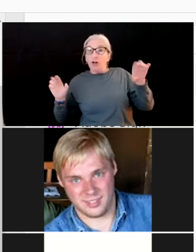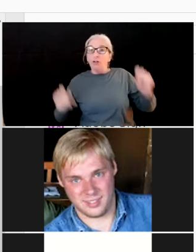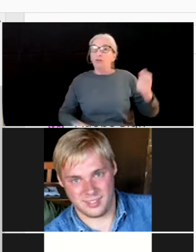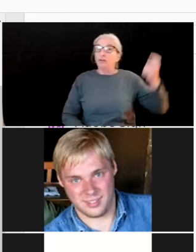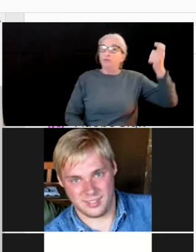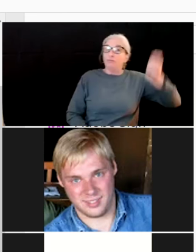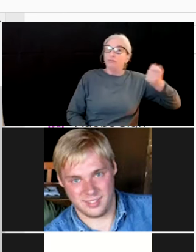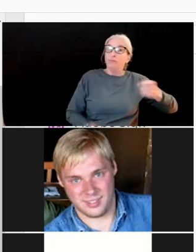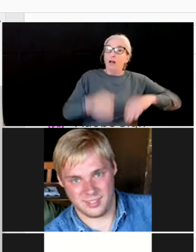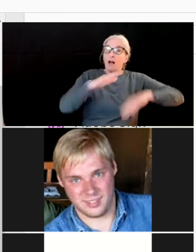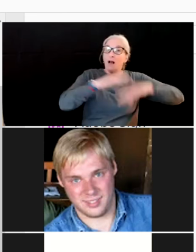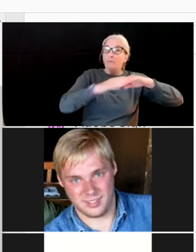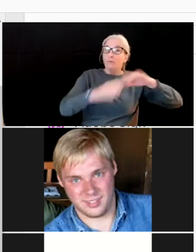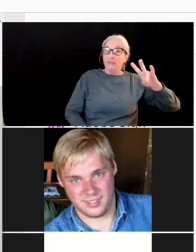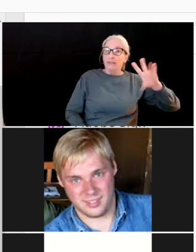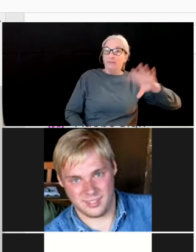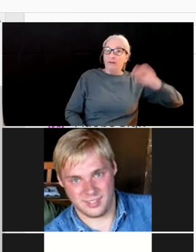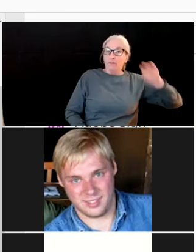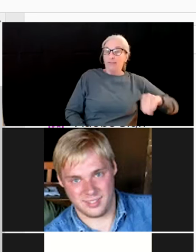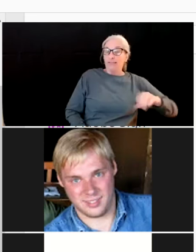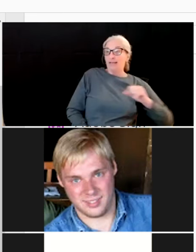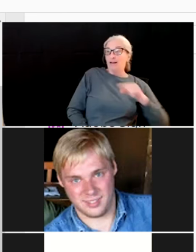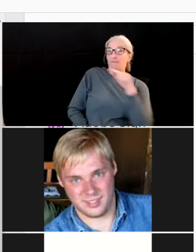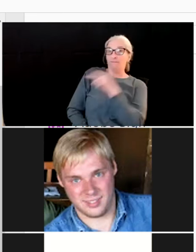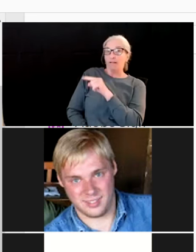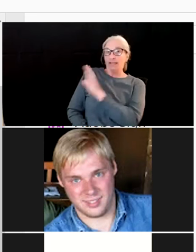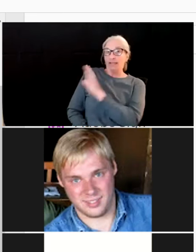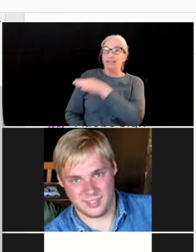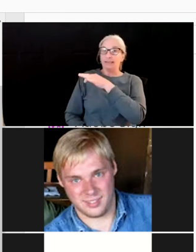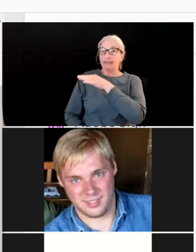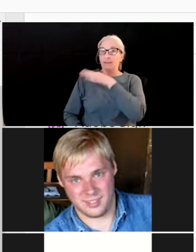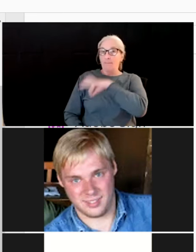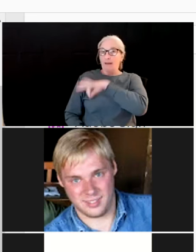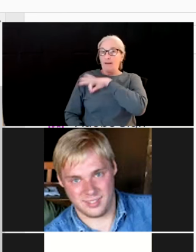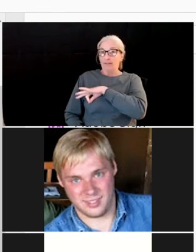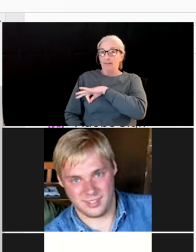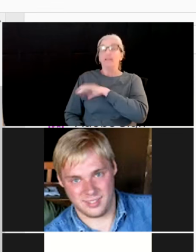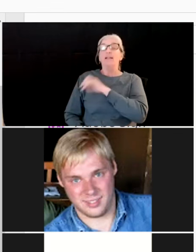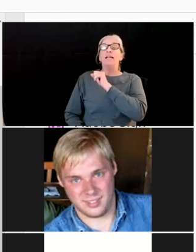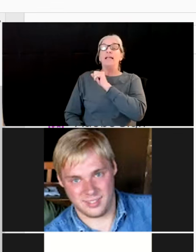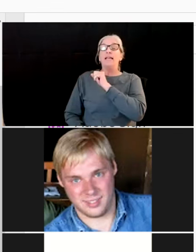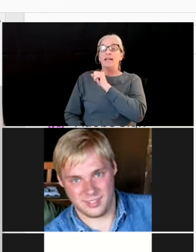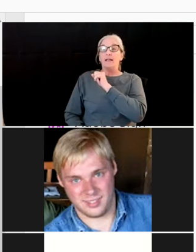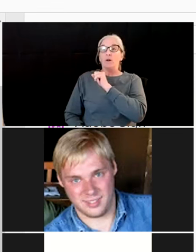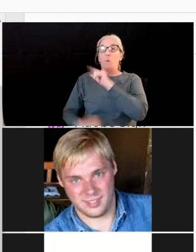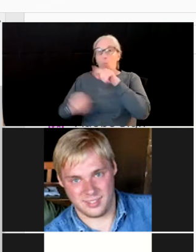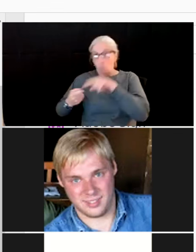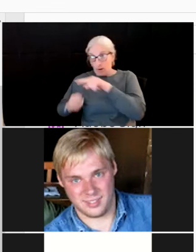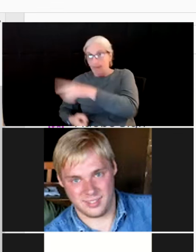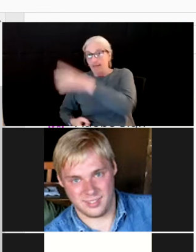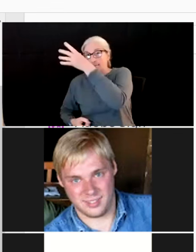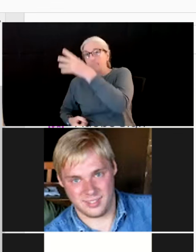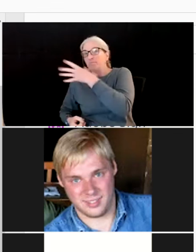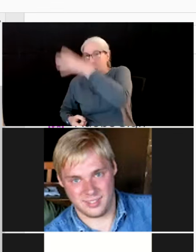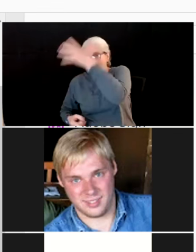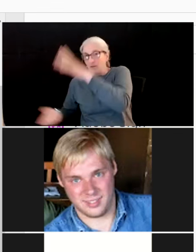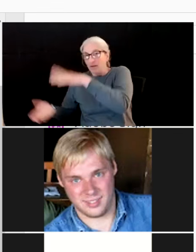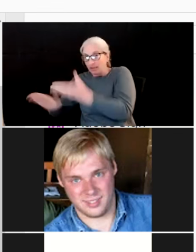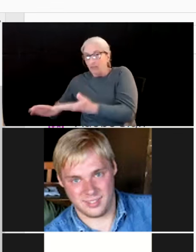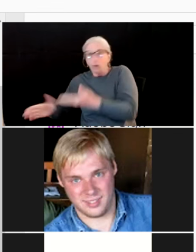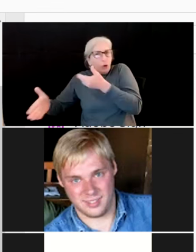parent's benefits when the parent dies, whether they have a work history or not. Okay, so you may have